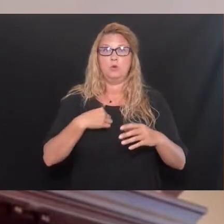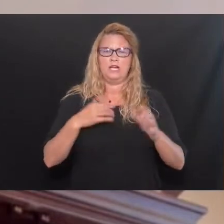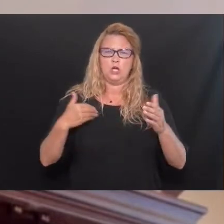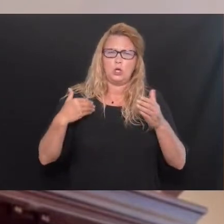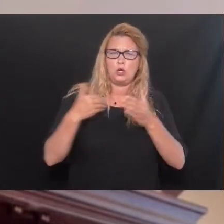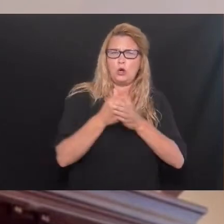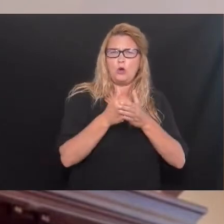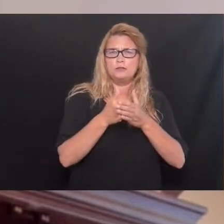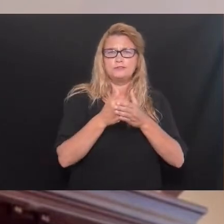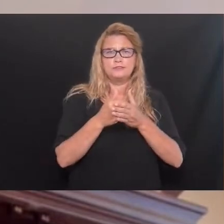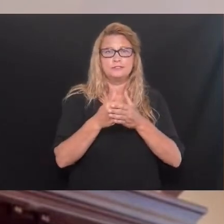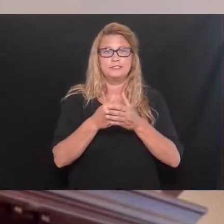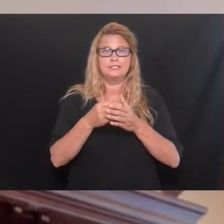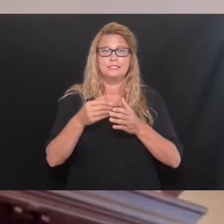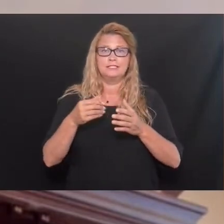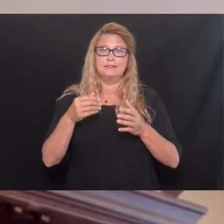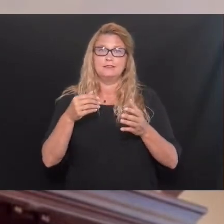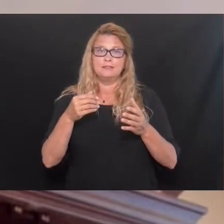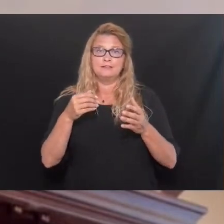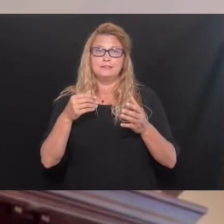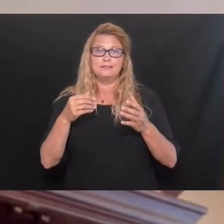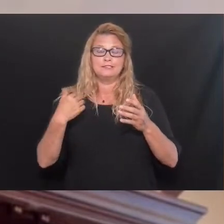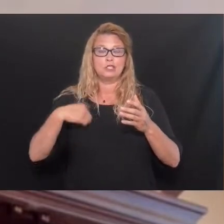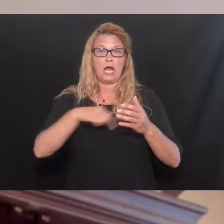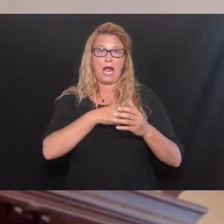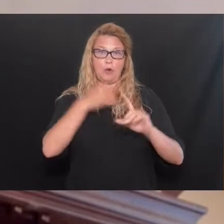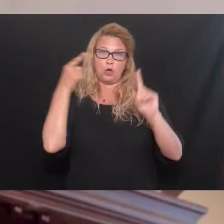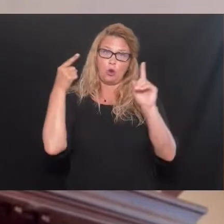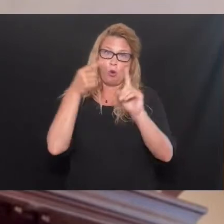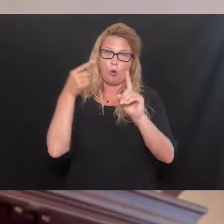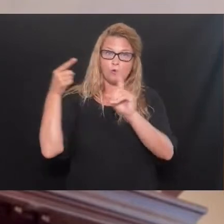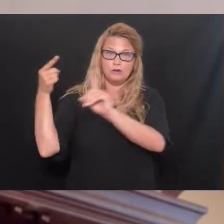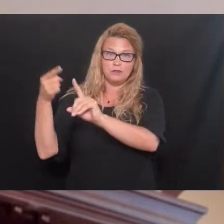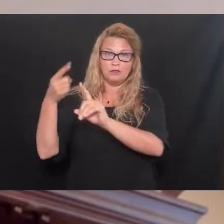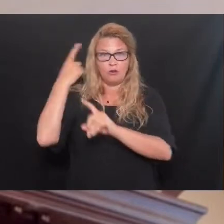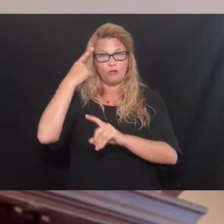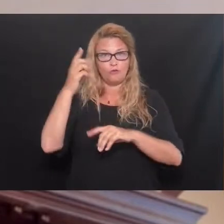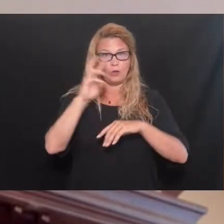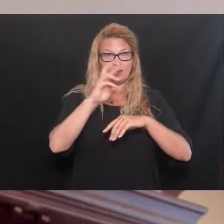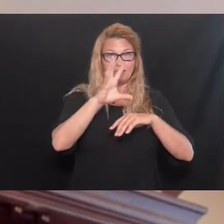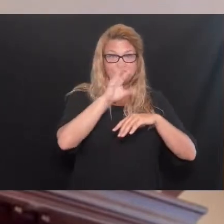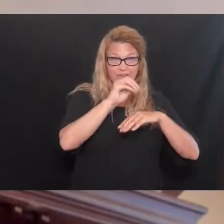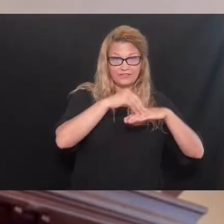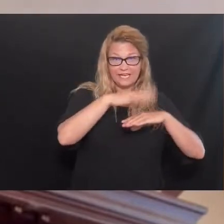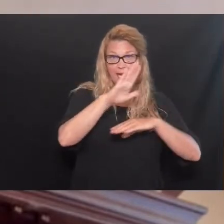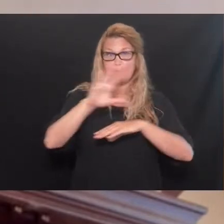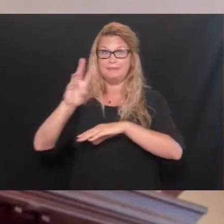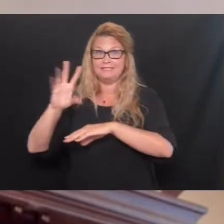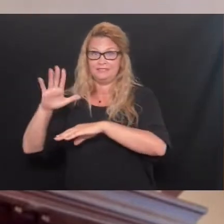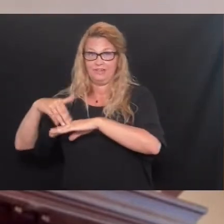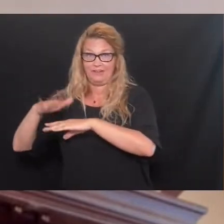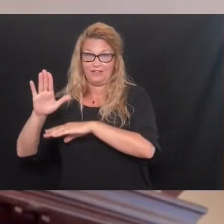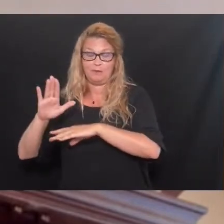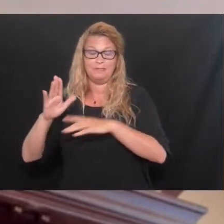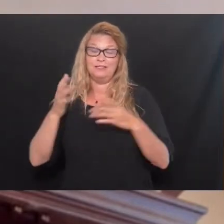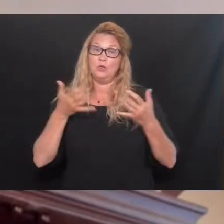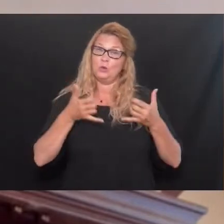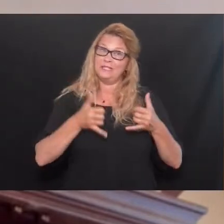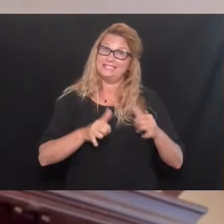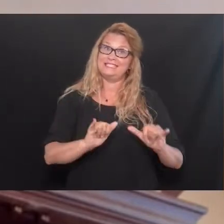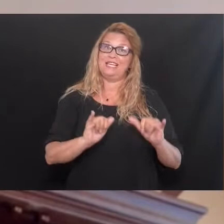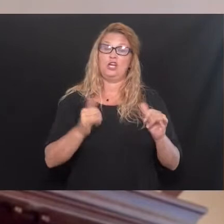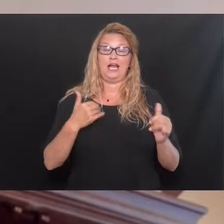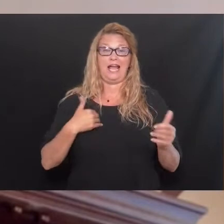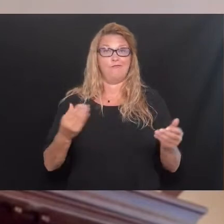to hitting and exceeding our mark on 65 and above. We still have a good bit of work to do for the